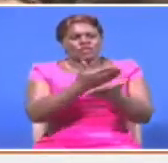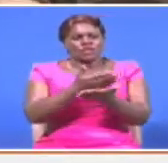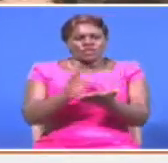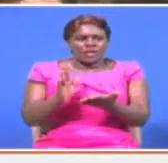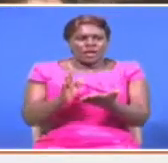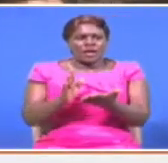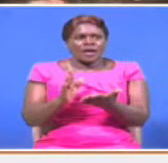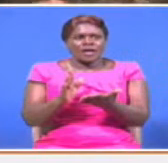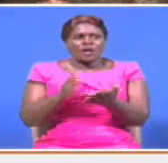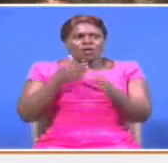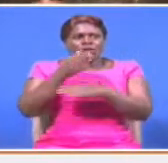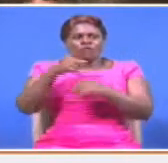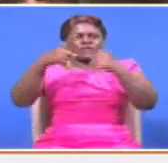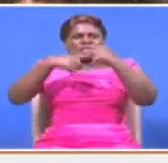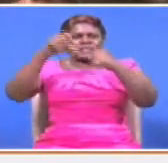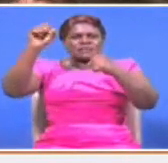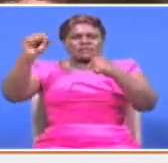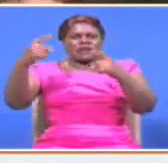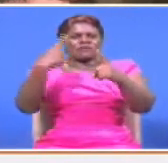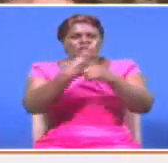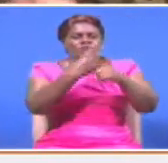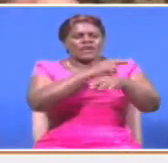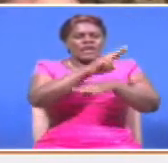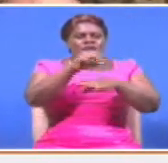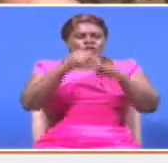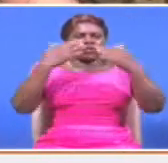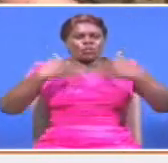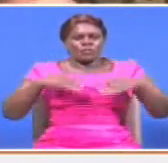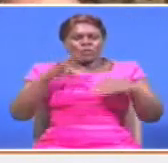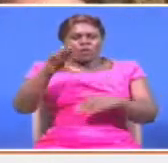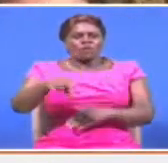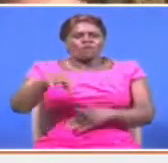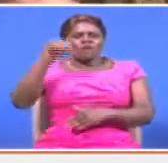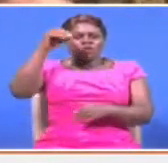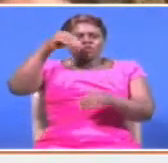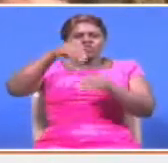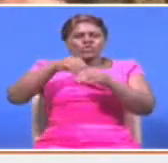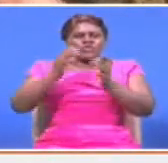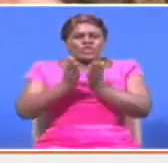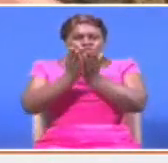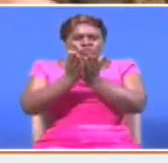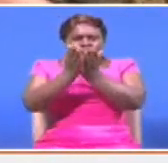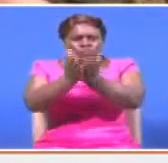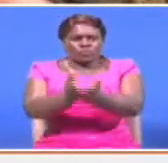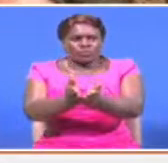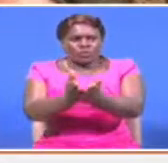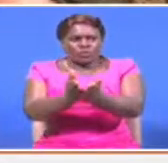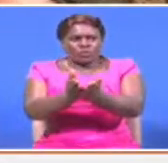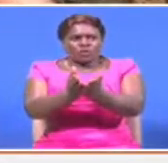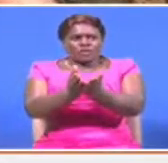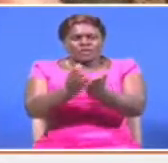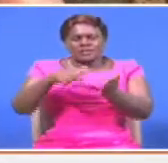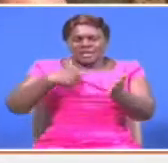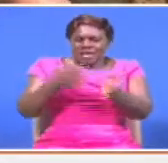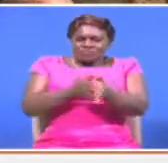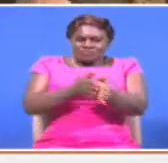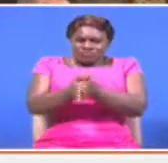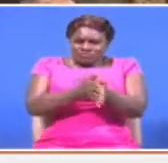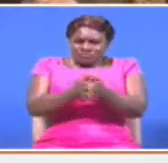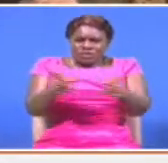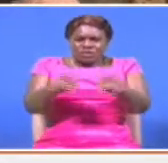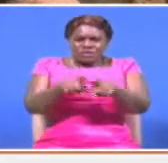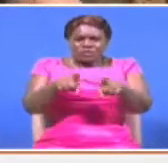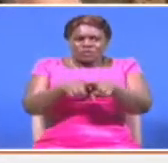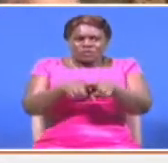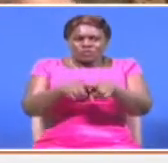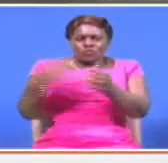about the more than 65 different nationalities that are found on board the ship with our crew members. So we are excited also to